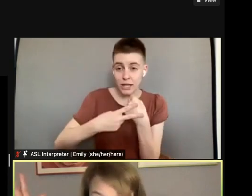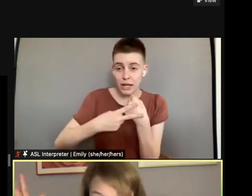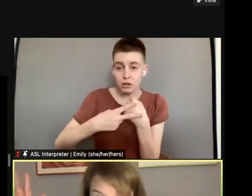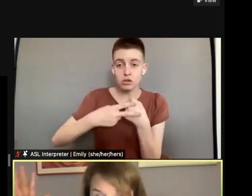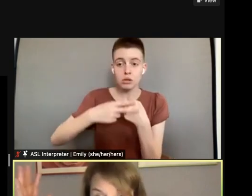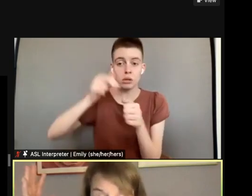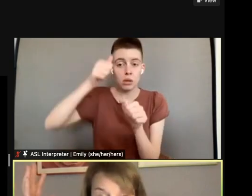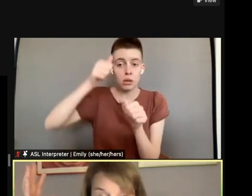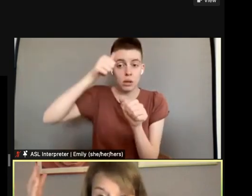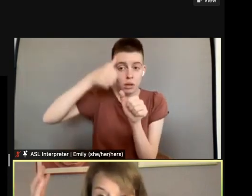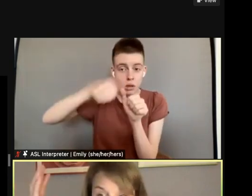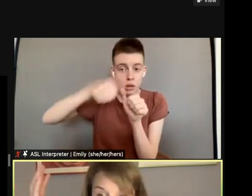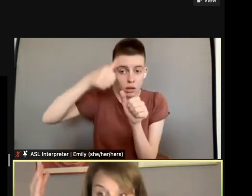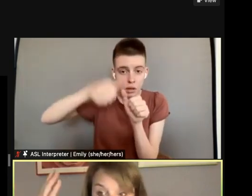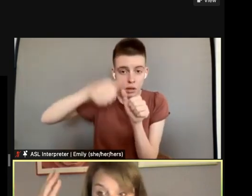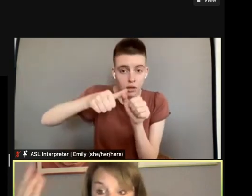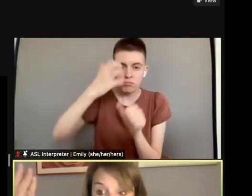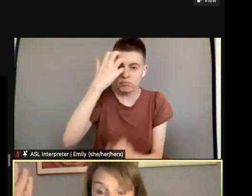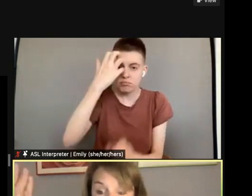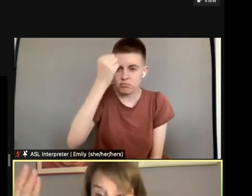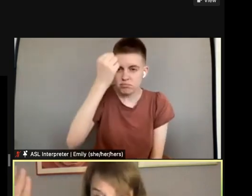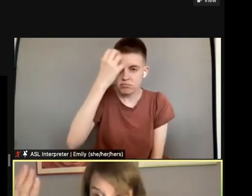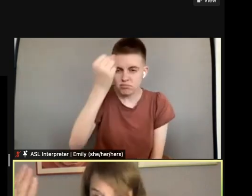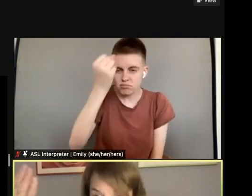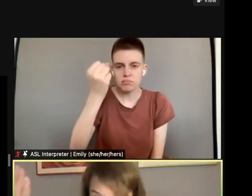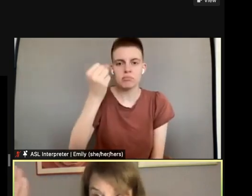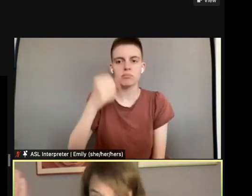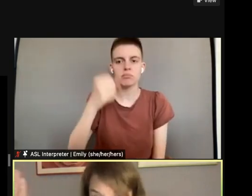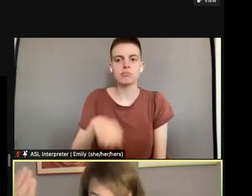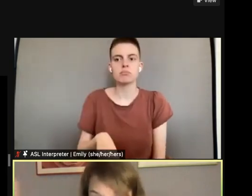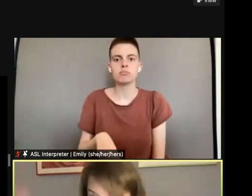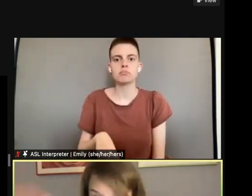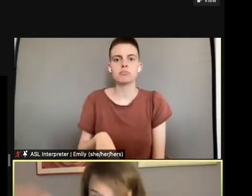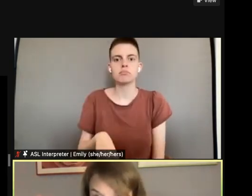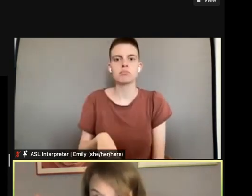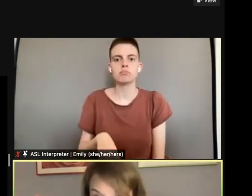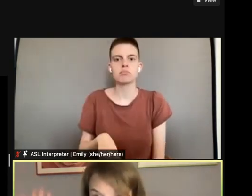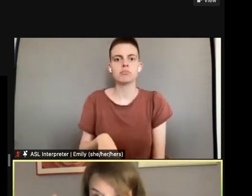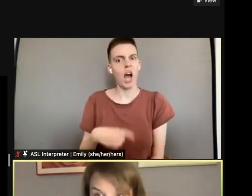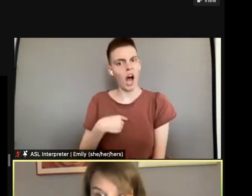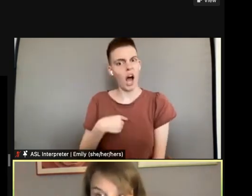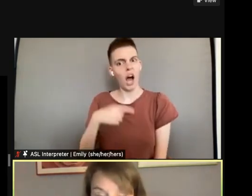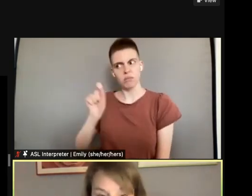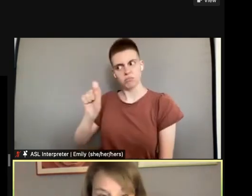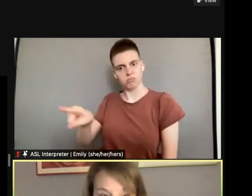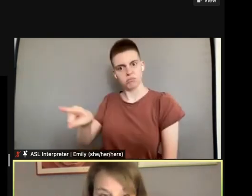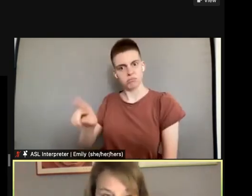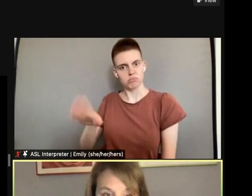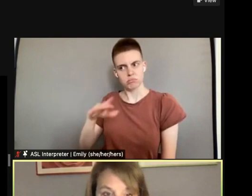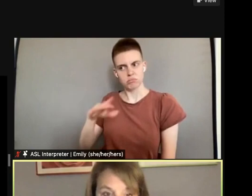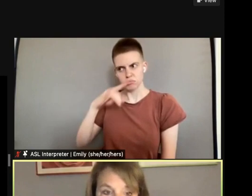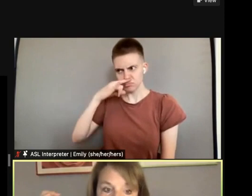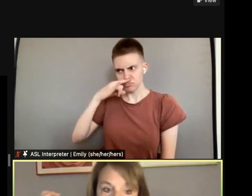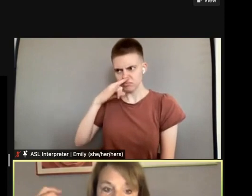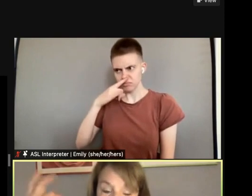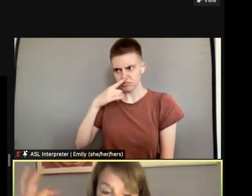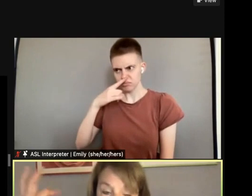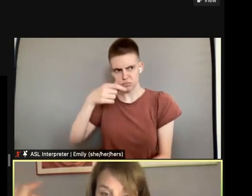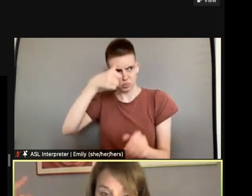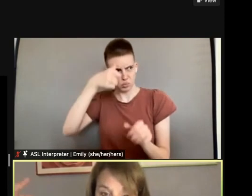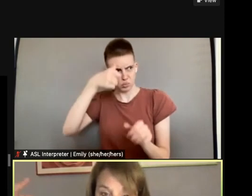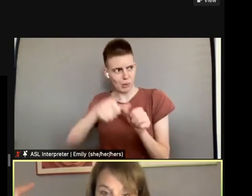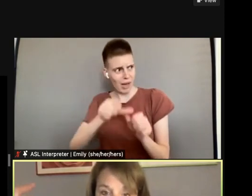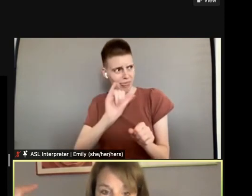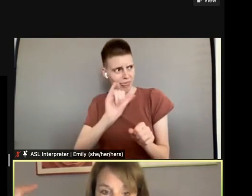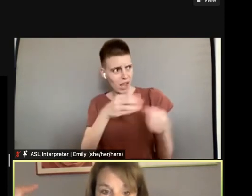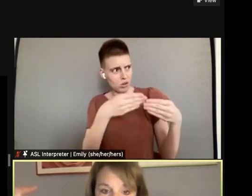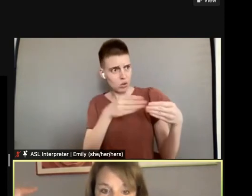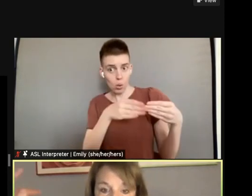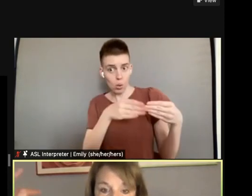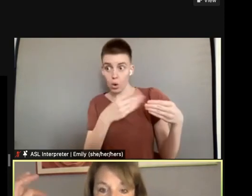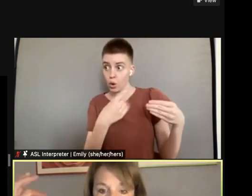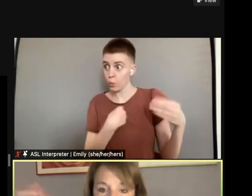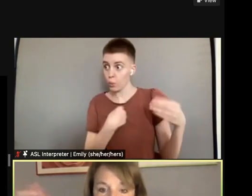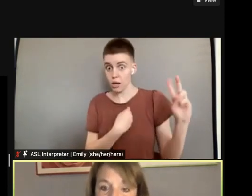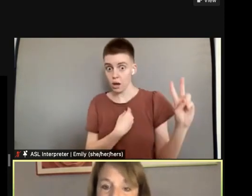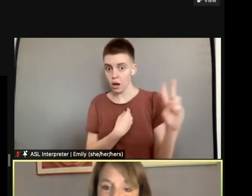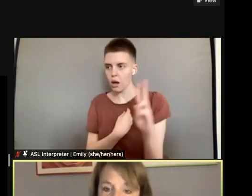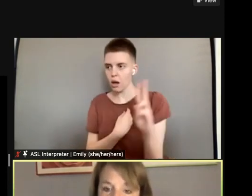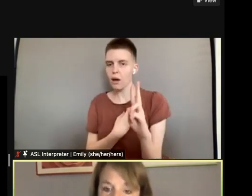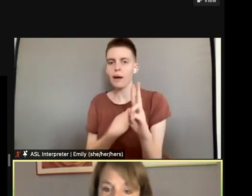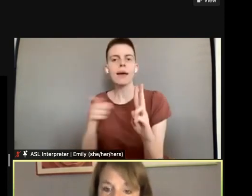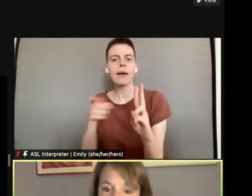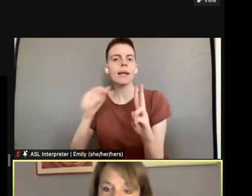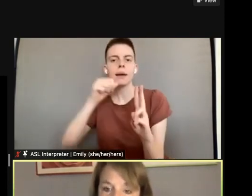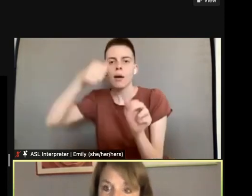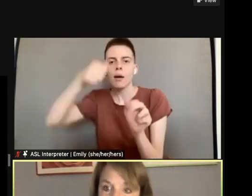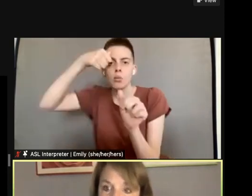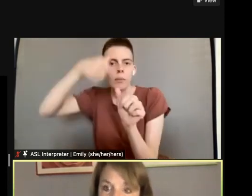well. Coding, this is the door we went out of. It didn't get coded. Reproduction, which is reproducing